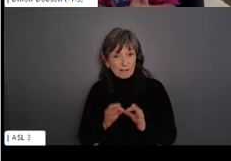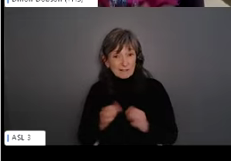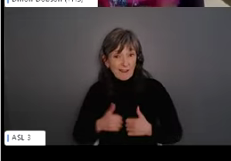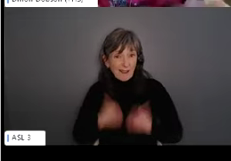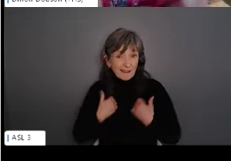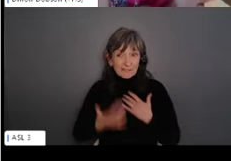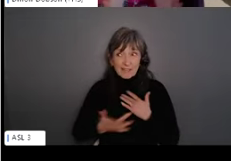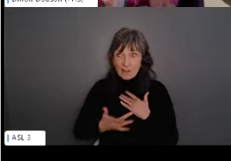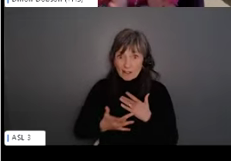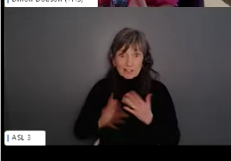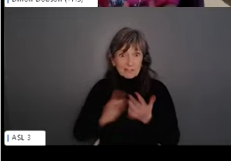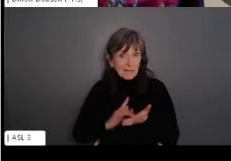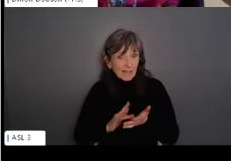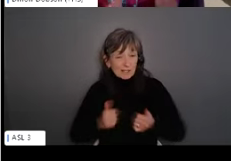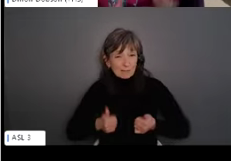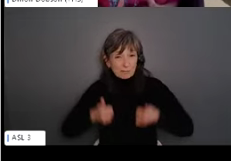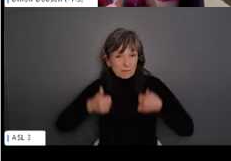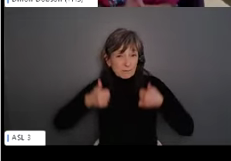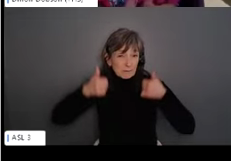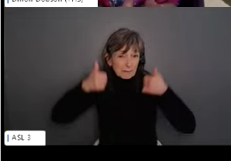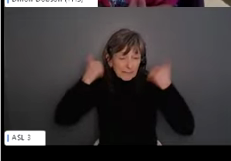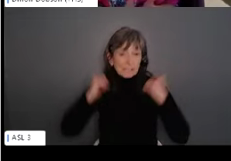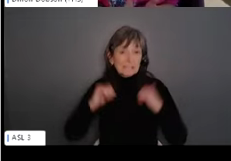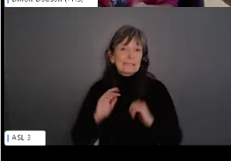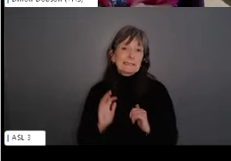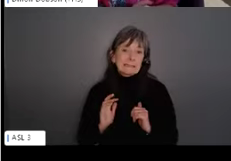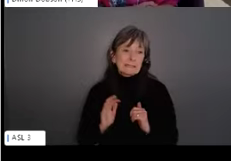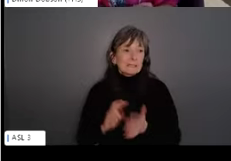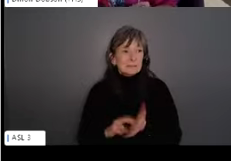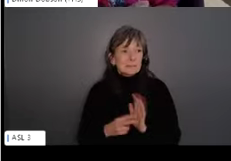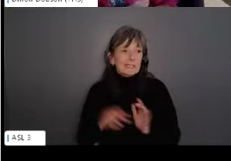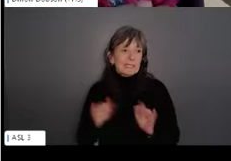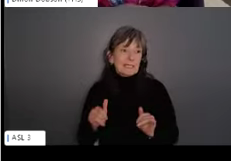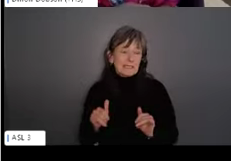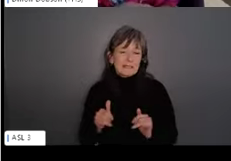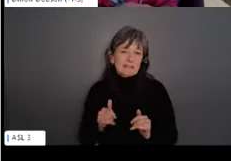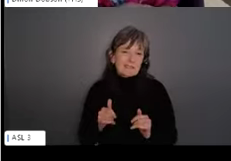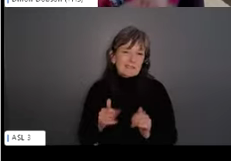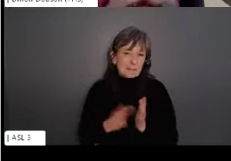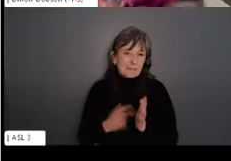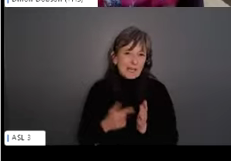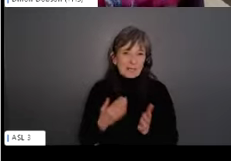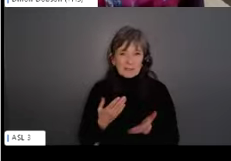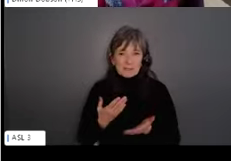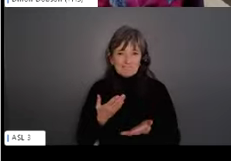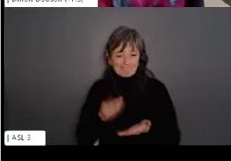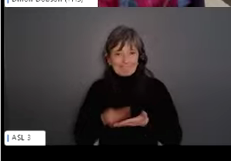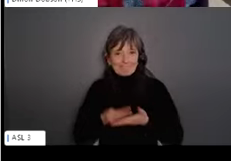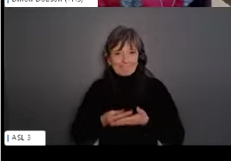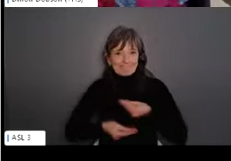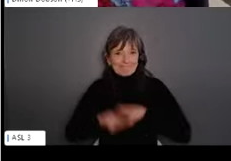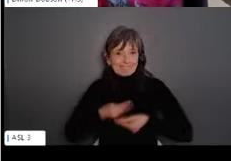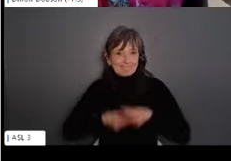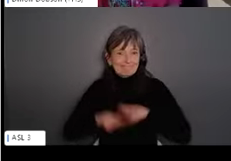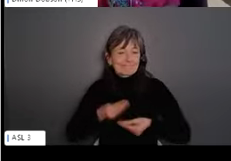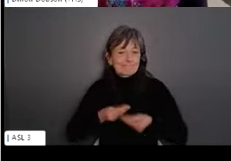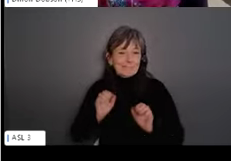and medications and food supplies are just going up and up and up. So there's actually a crisis that's